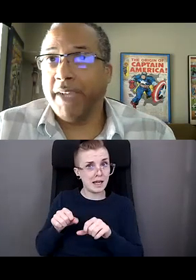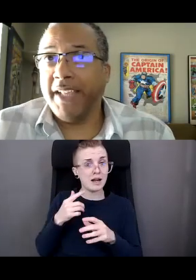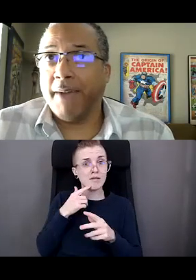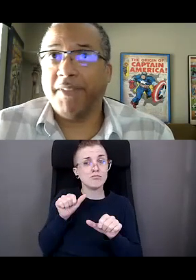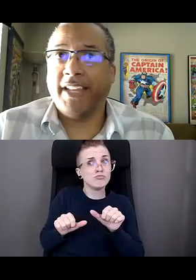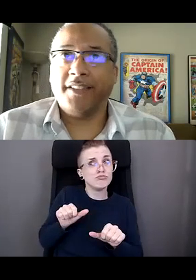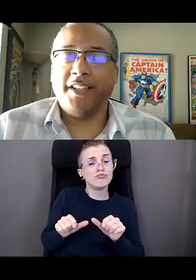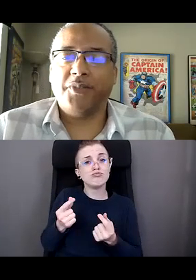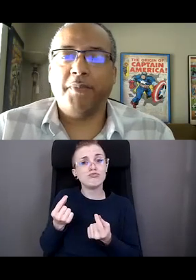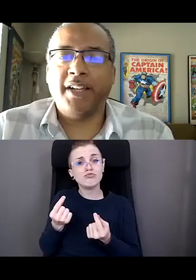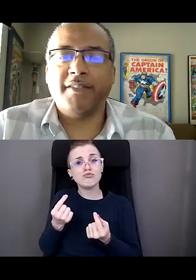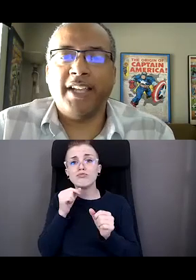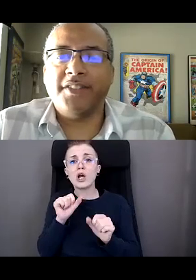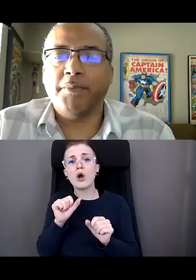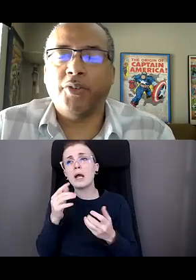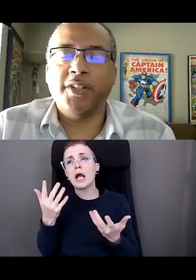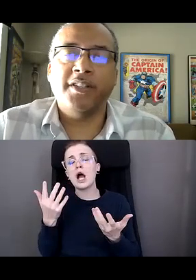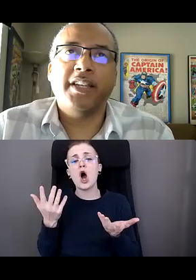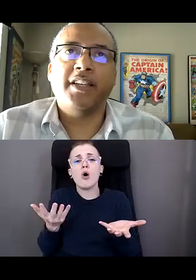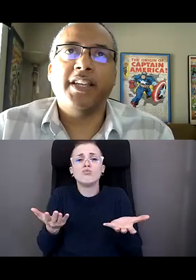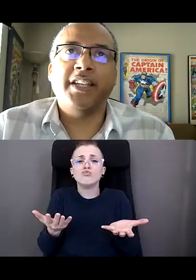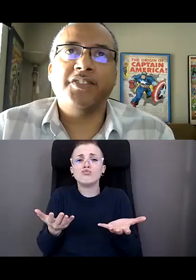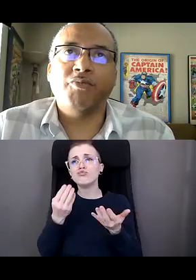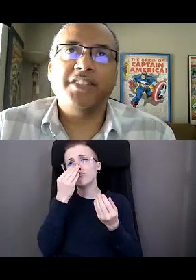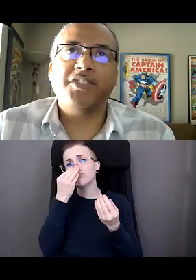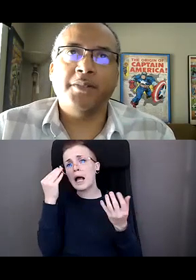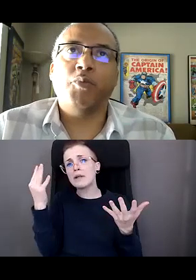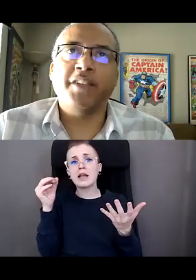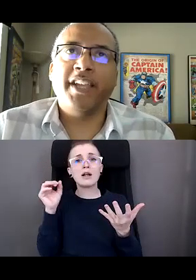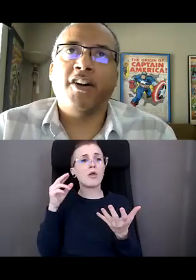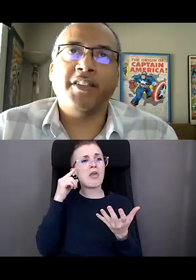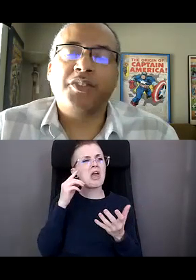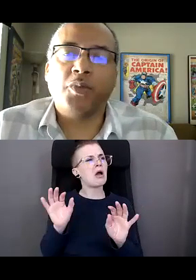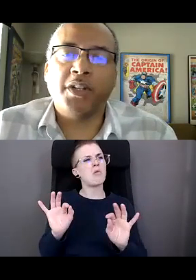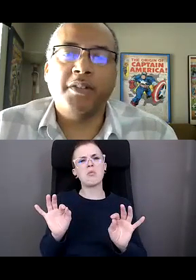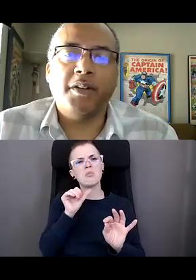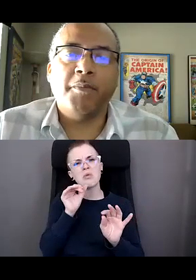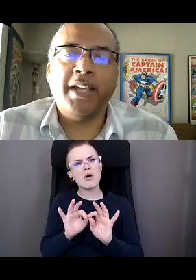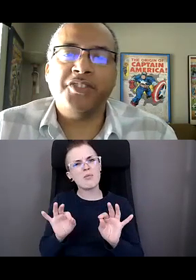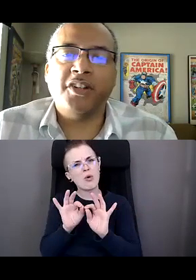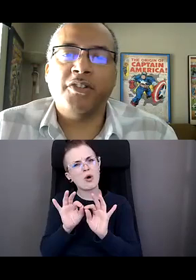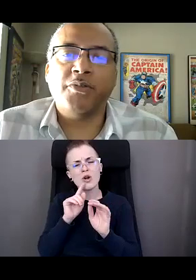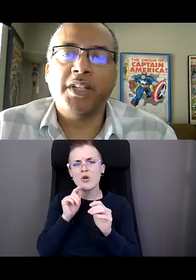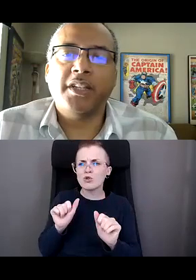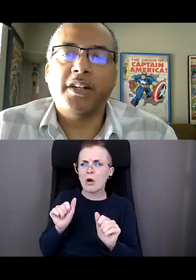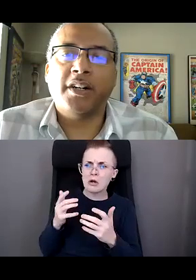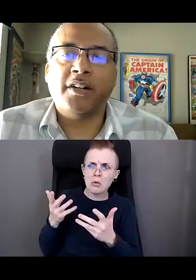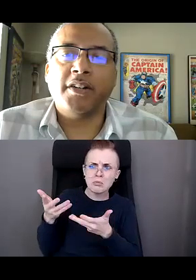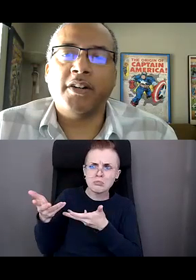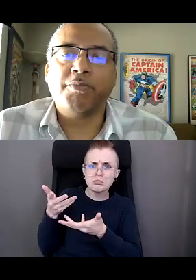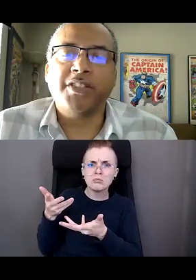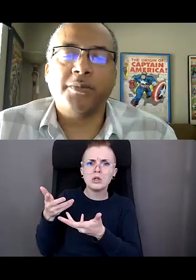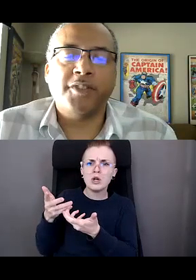again, that may be apathetic, they just may not think it's important, is to reach them where they are. That's one major goal